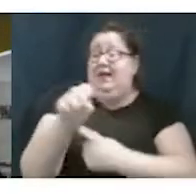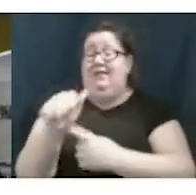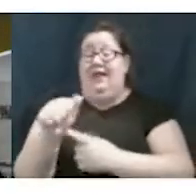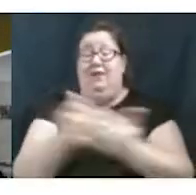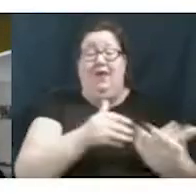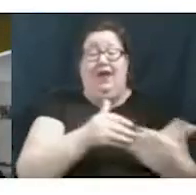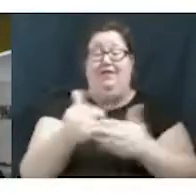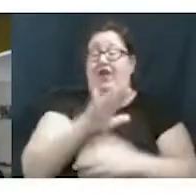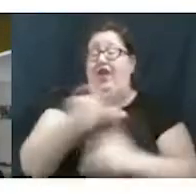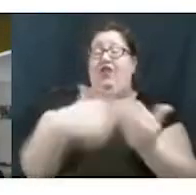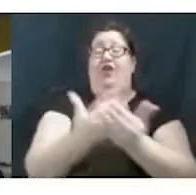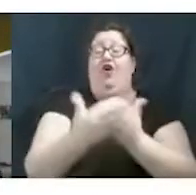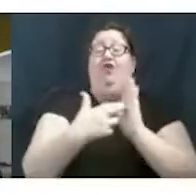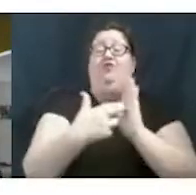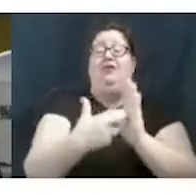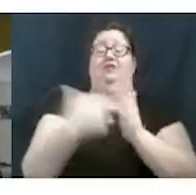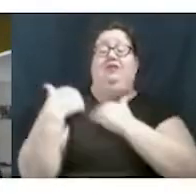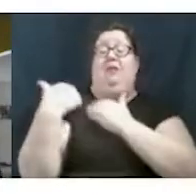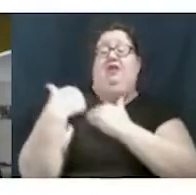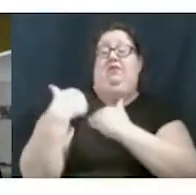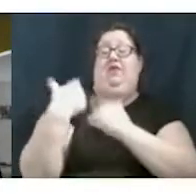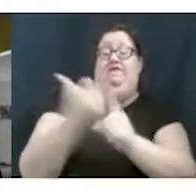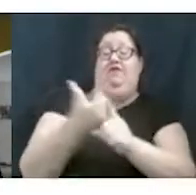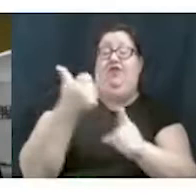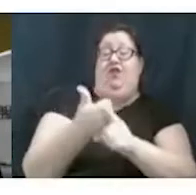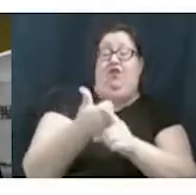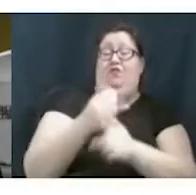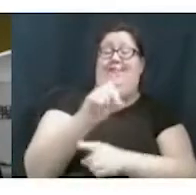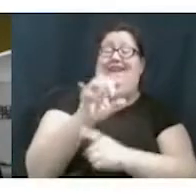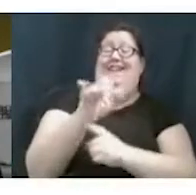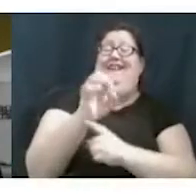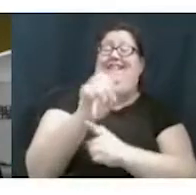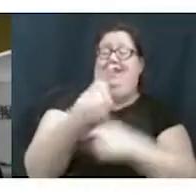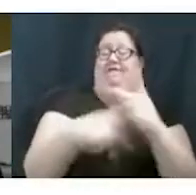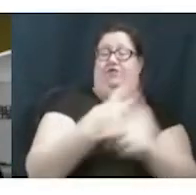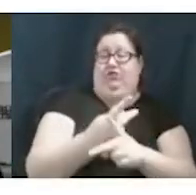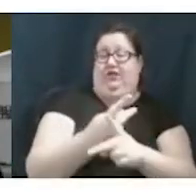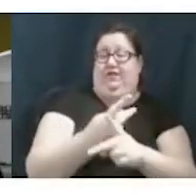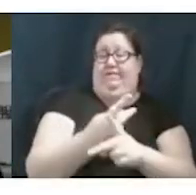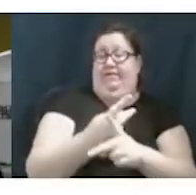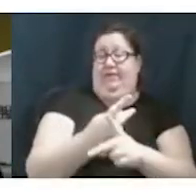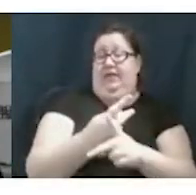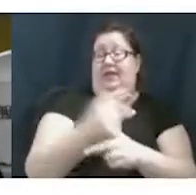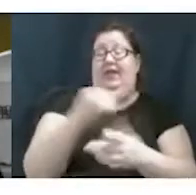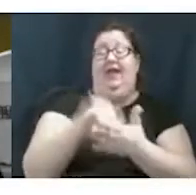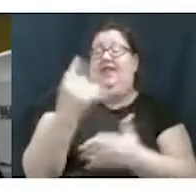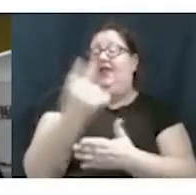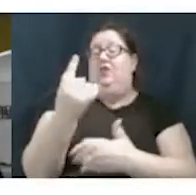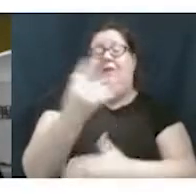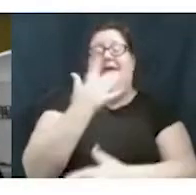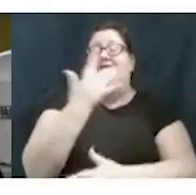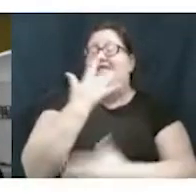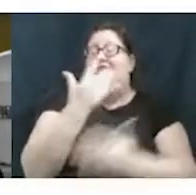are responsible for their own edited version. And I find that to be just one of my favorite things